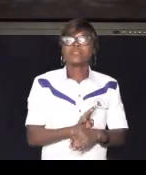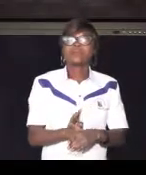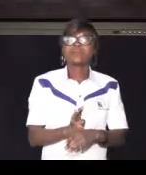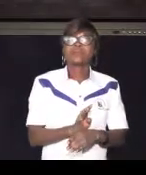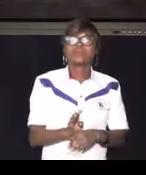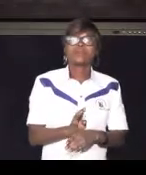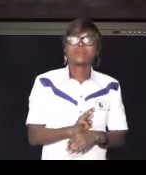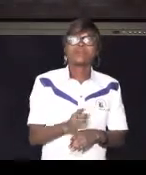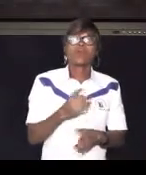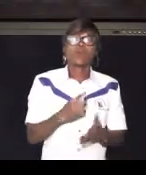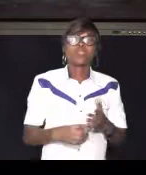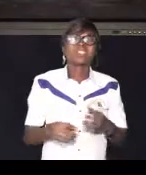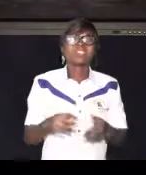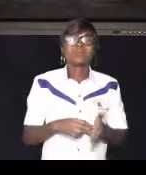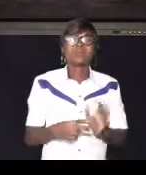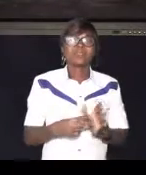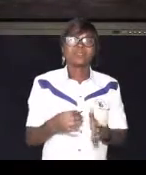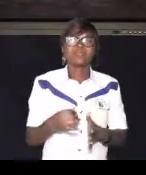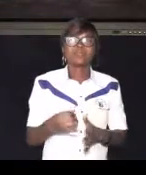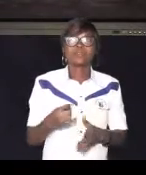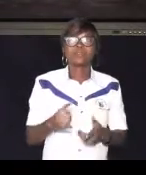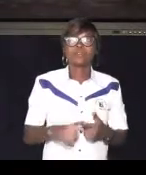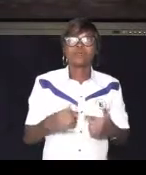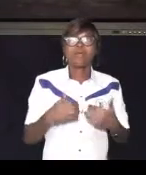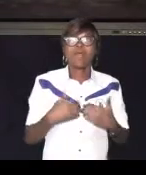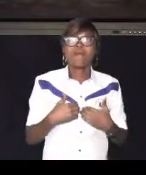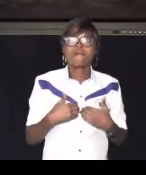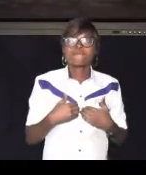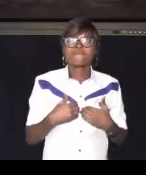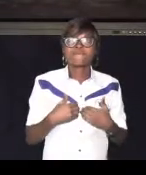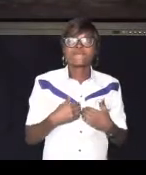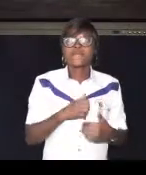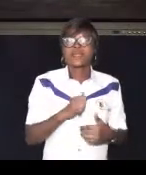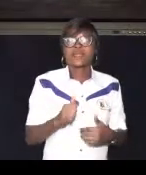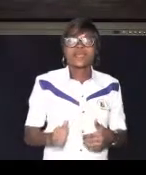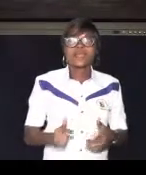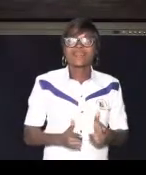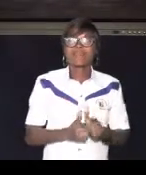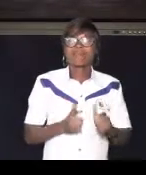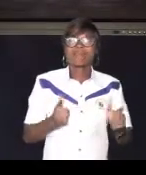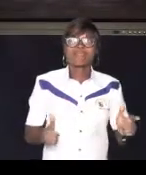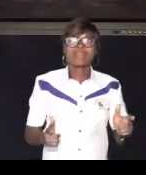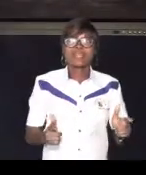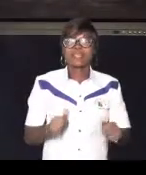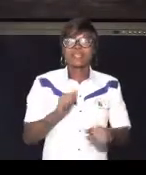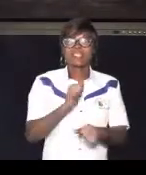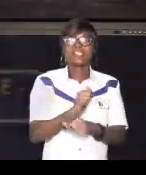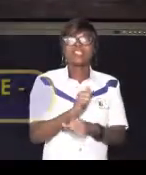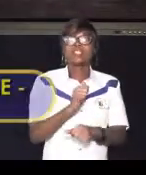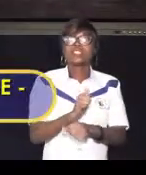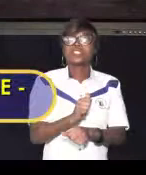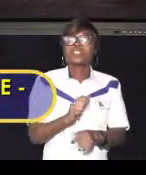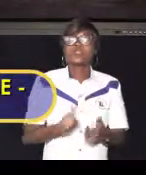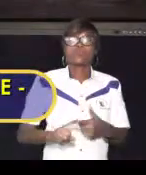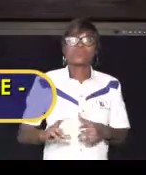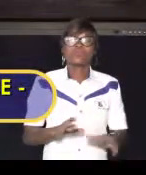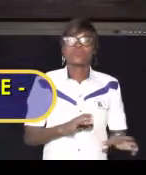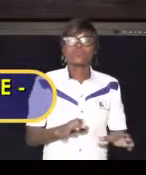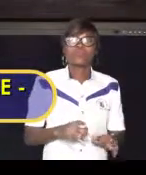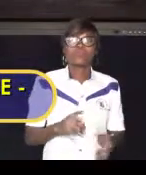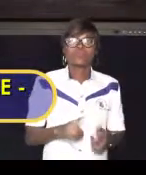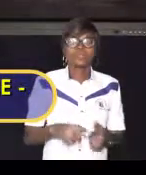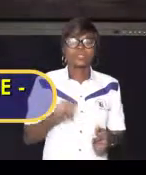B-U-S-Y, busy. What does it mean? It means to have a great deal to do, a lot of things to